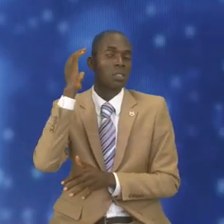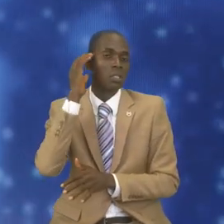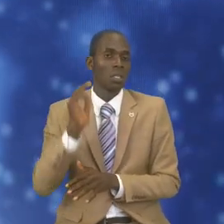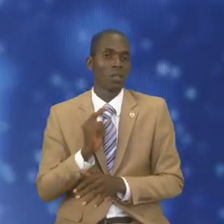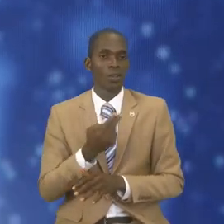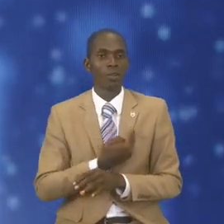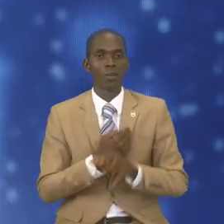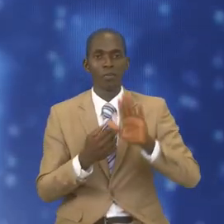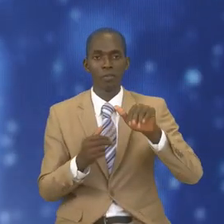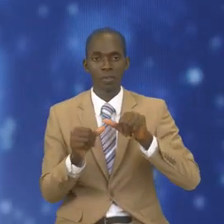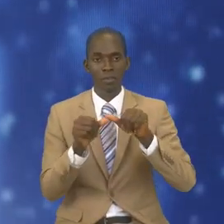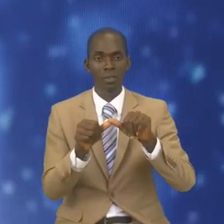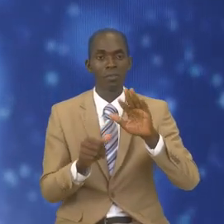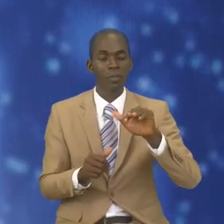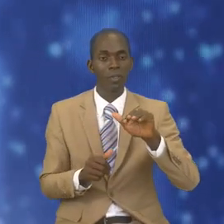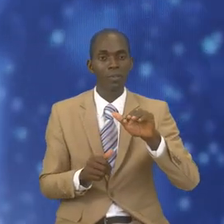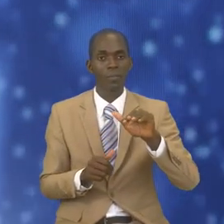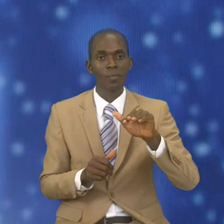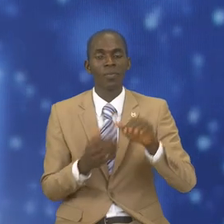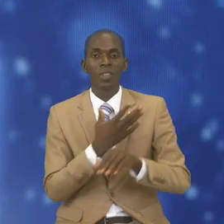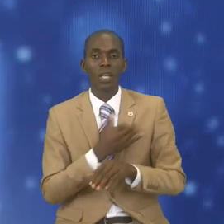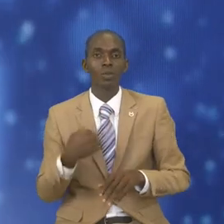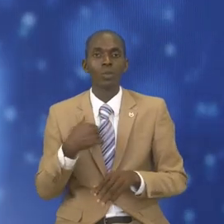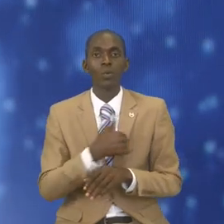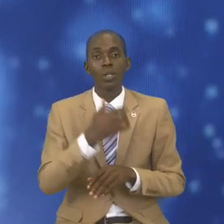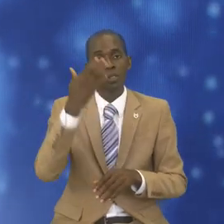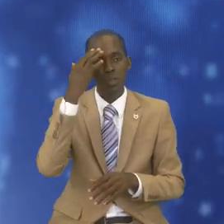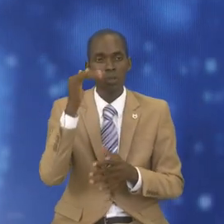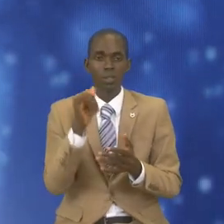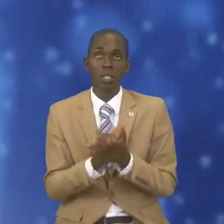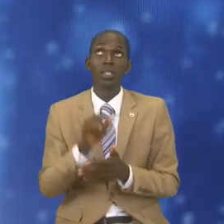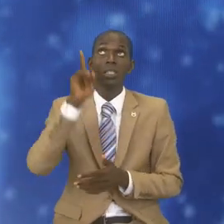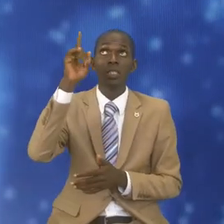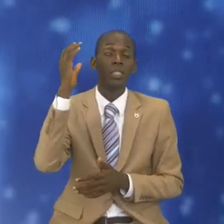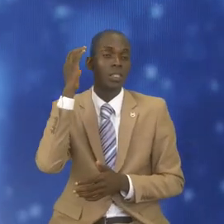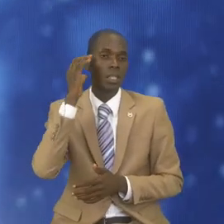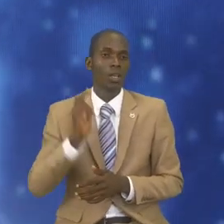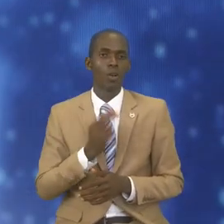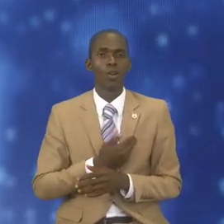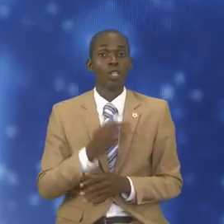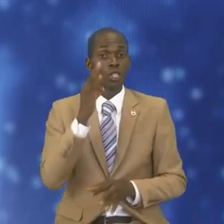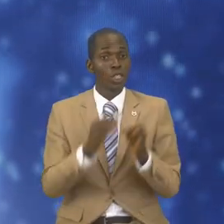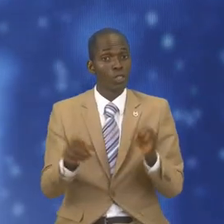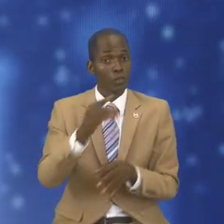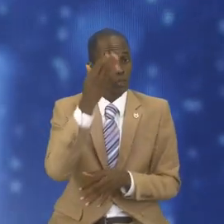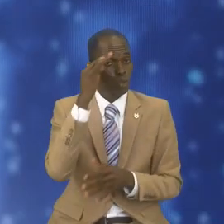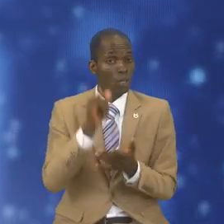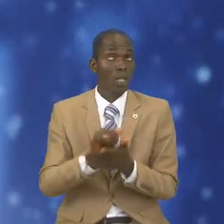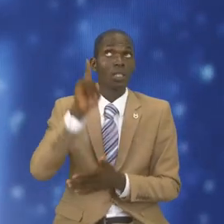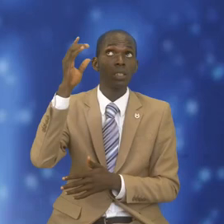verse 15, it says, and we know that he hear us. If we know that he hear